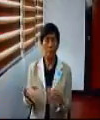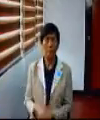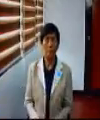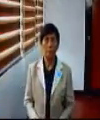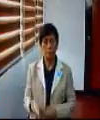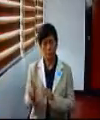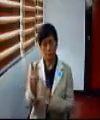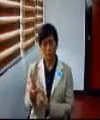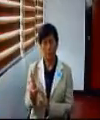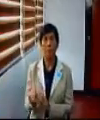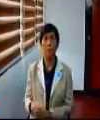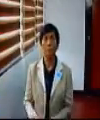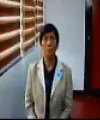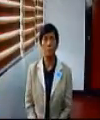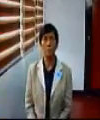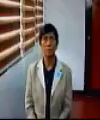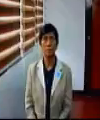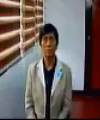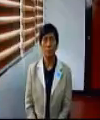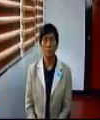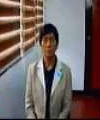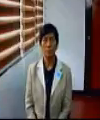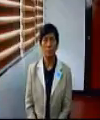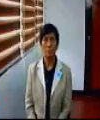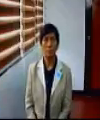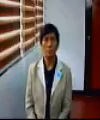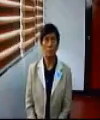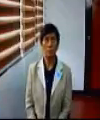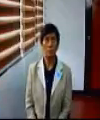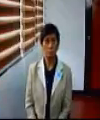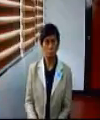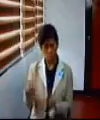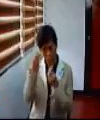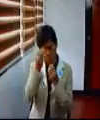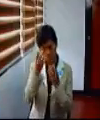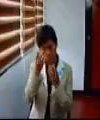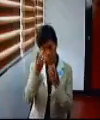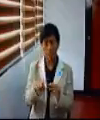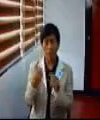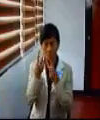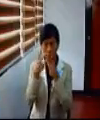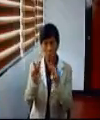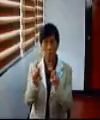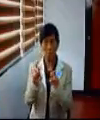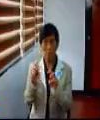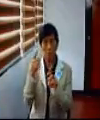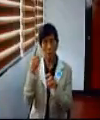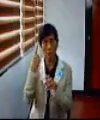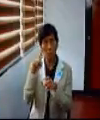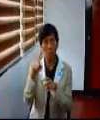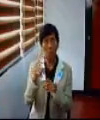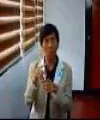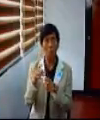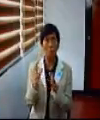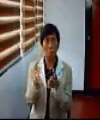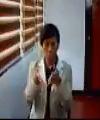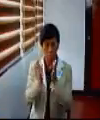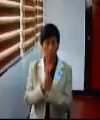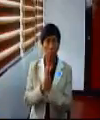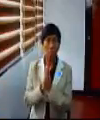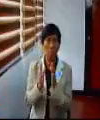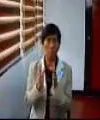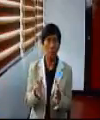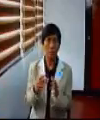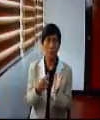Your Honours, I appear before you as a witness for the petitioner to present before you